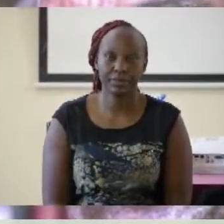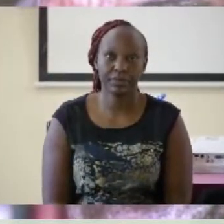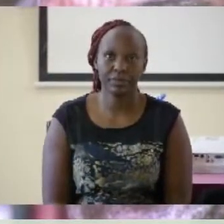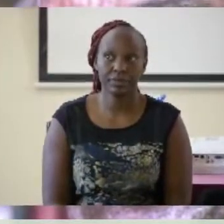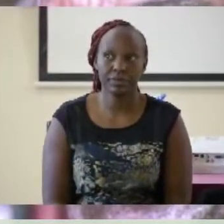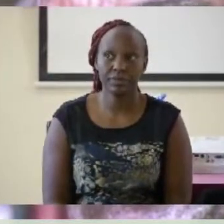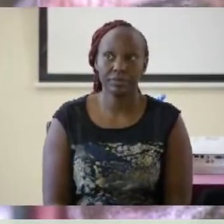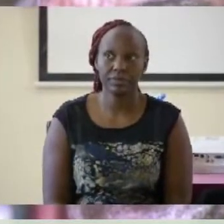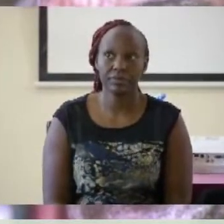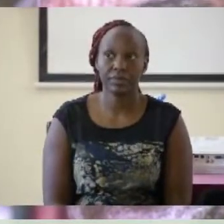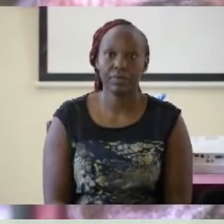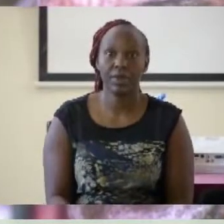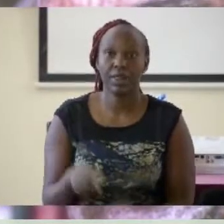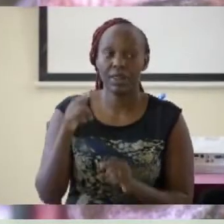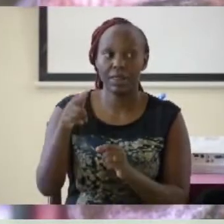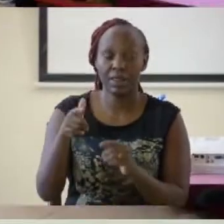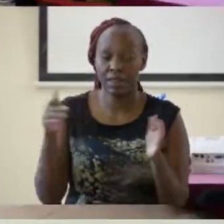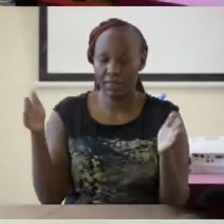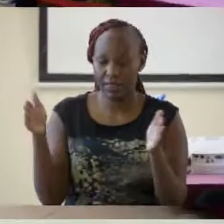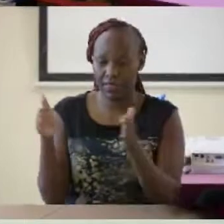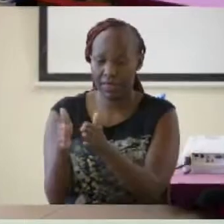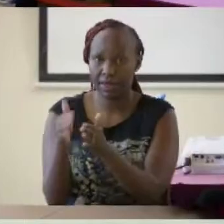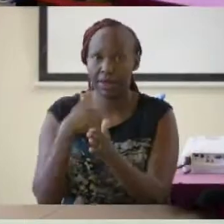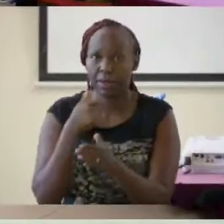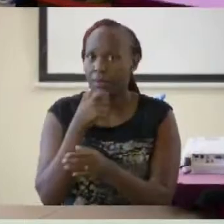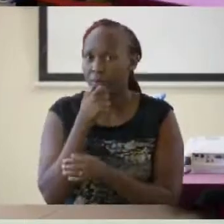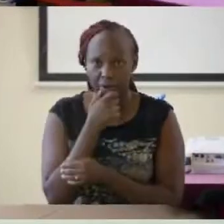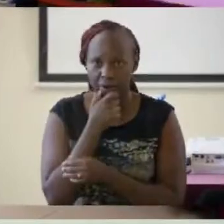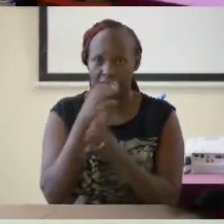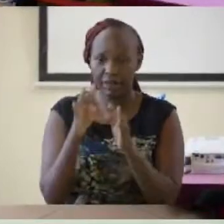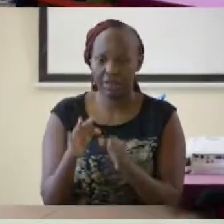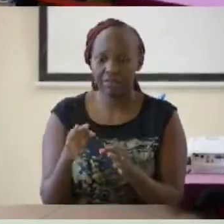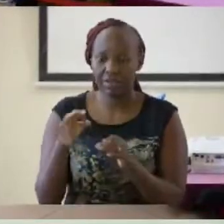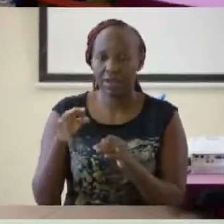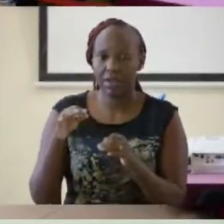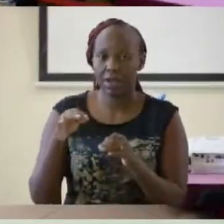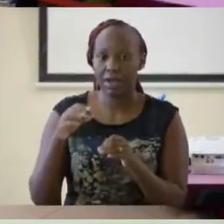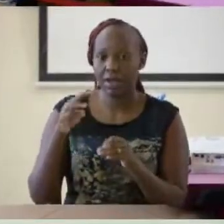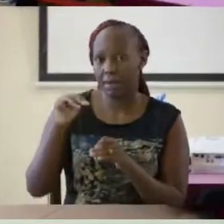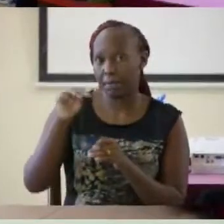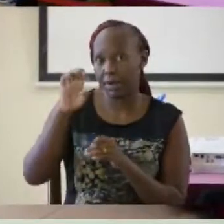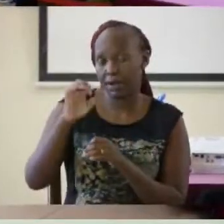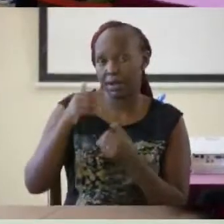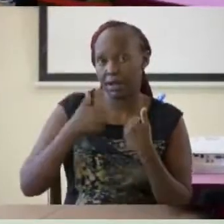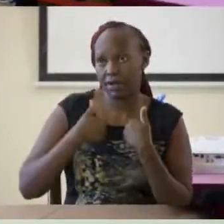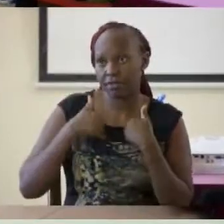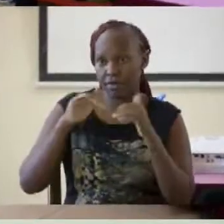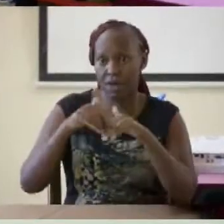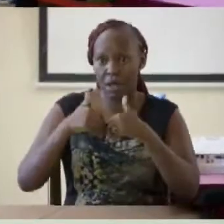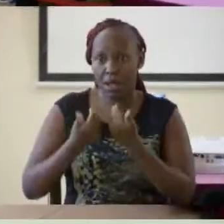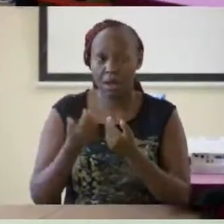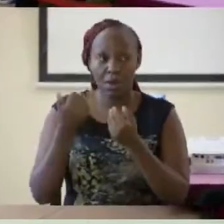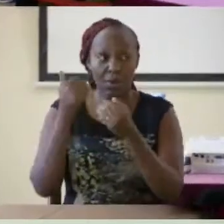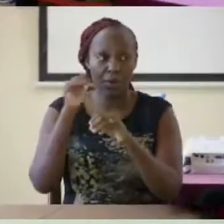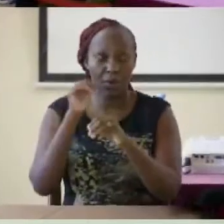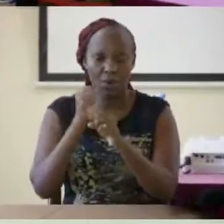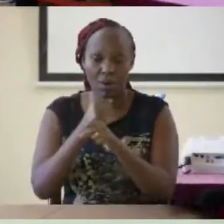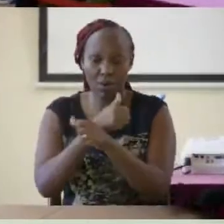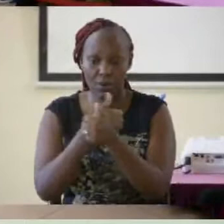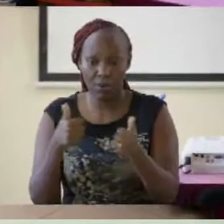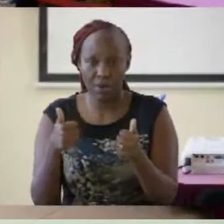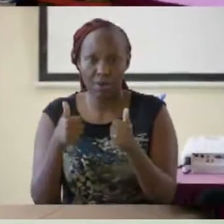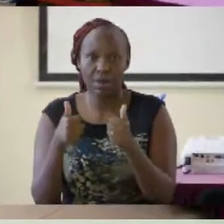And because they are spread thin, I am wondering, even if they have to undertake this M&E, how effective can it